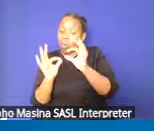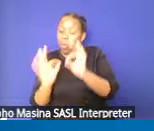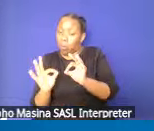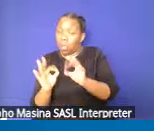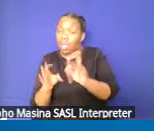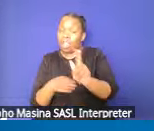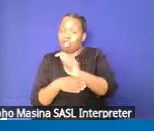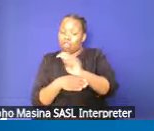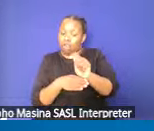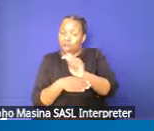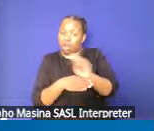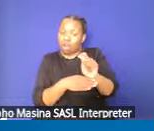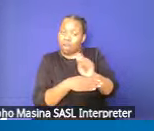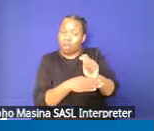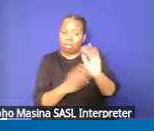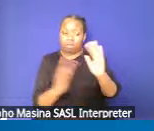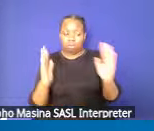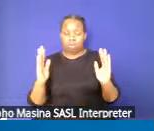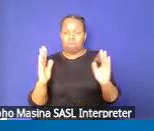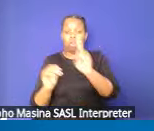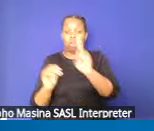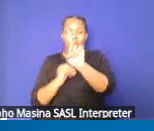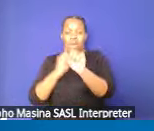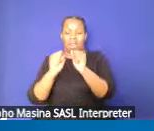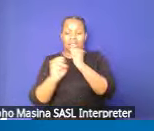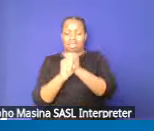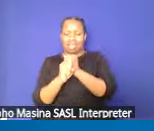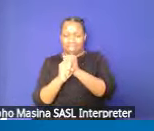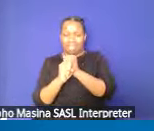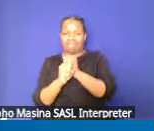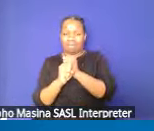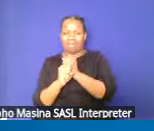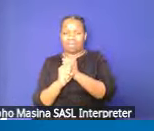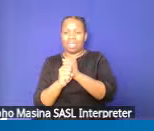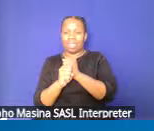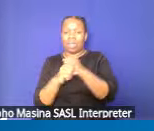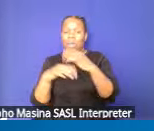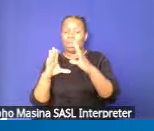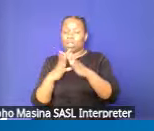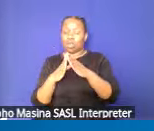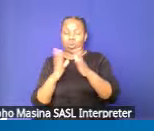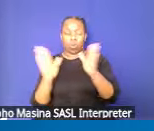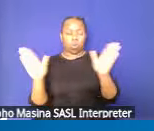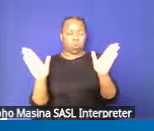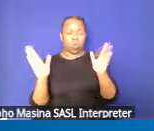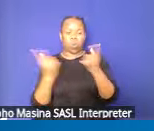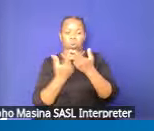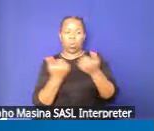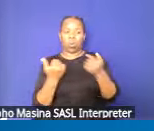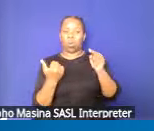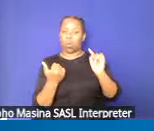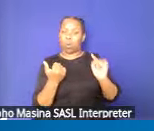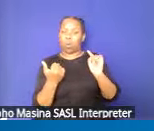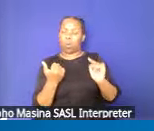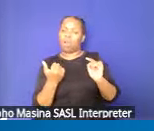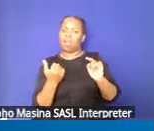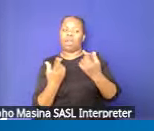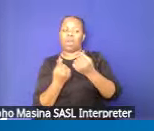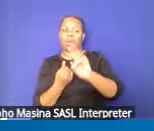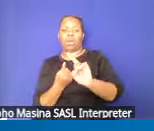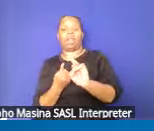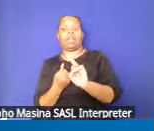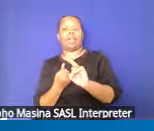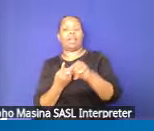it is for a period of 1 year. It's very wide in terms of scope, and it's tailor-made